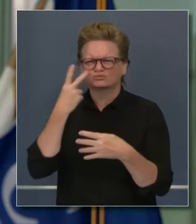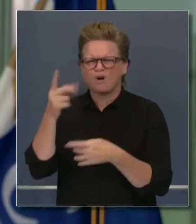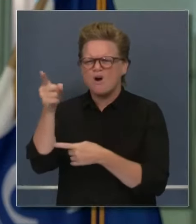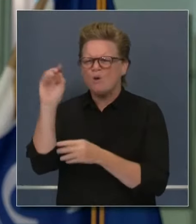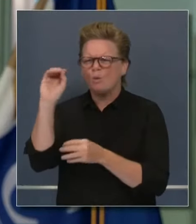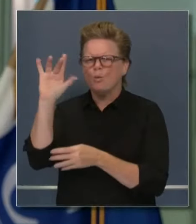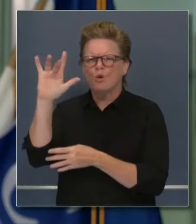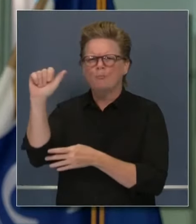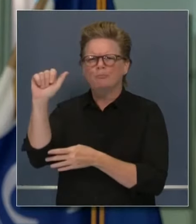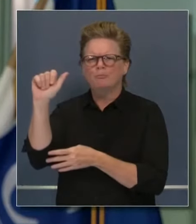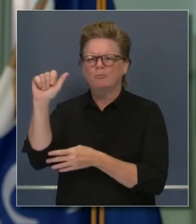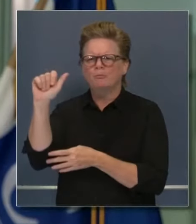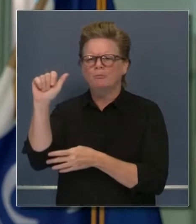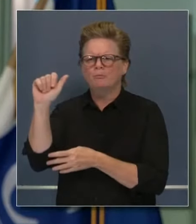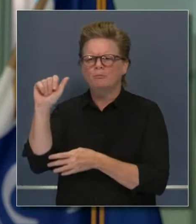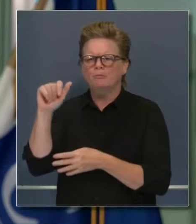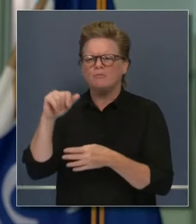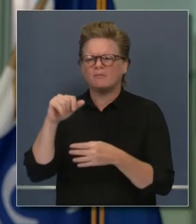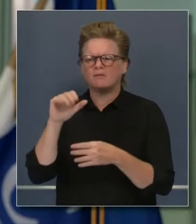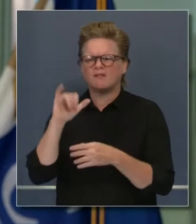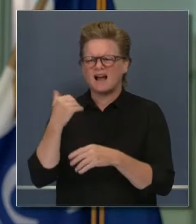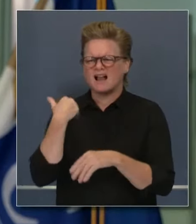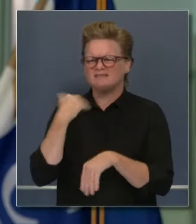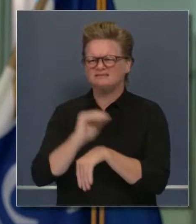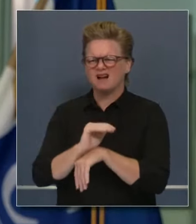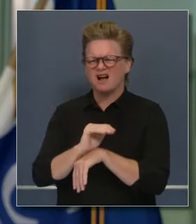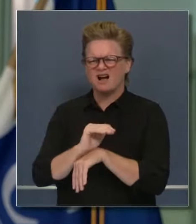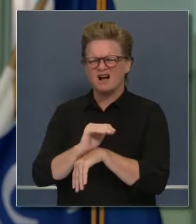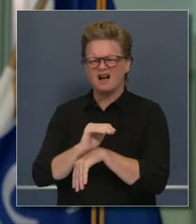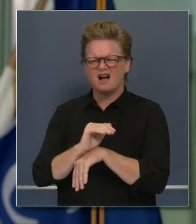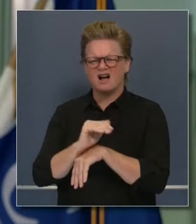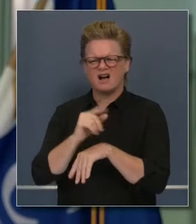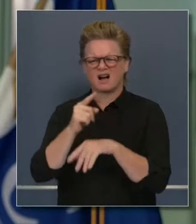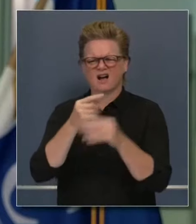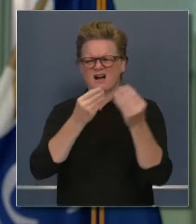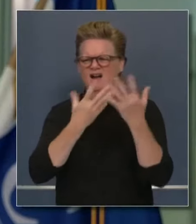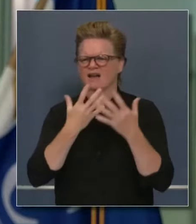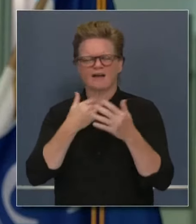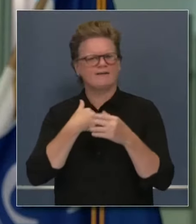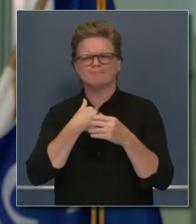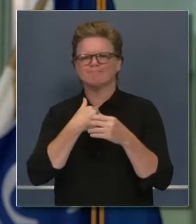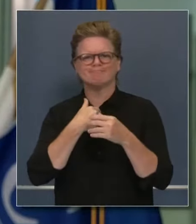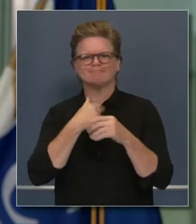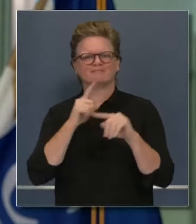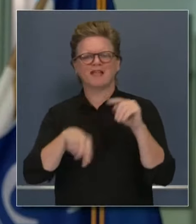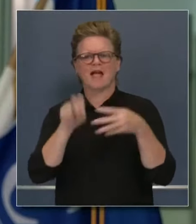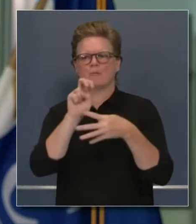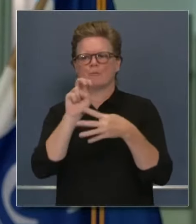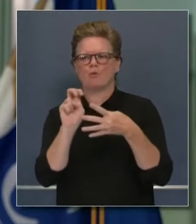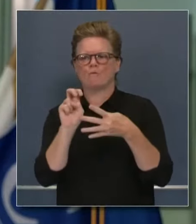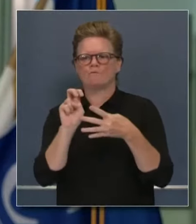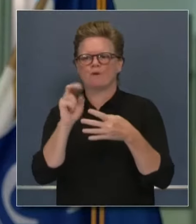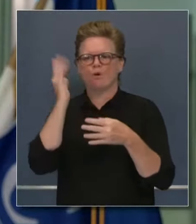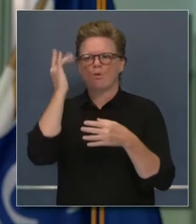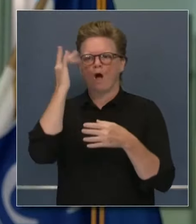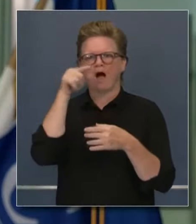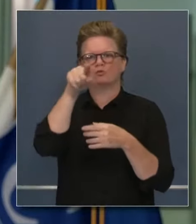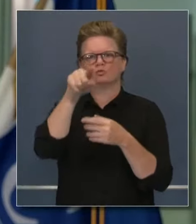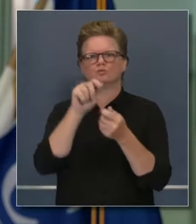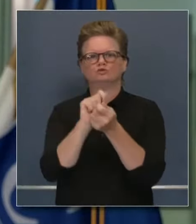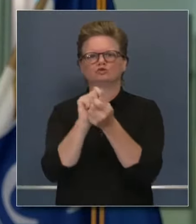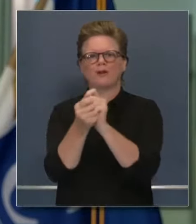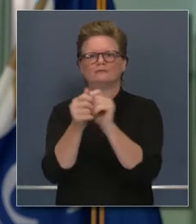today that they were informed last night they wouldn't be able to make that transition because of a change in how the metrics are calculated. I'm